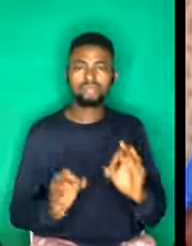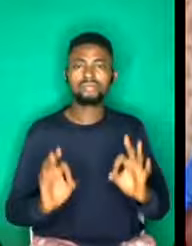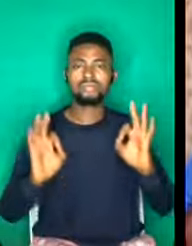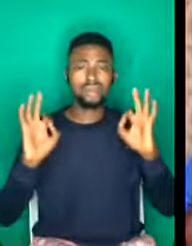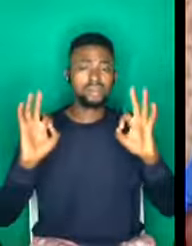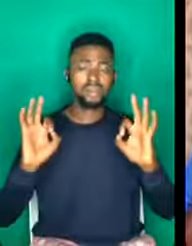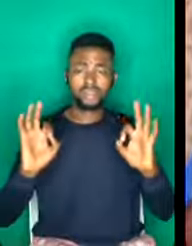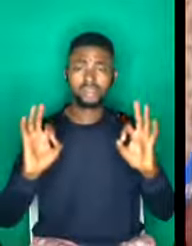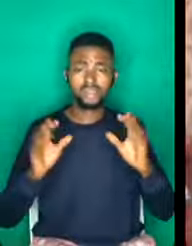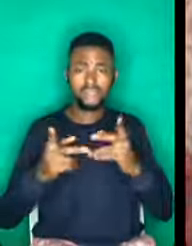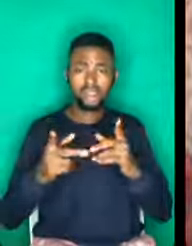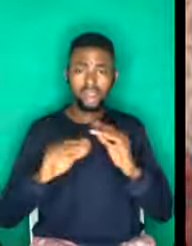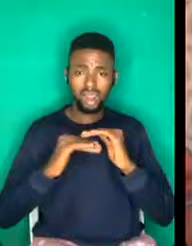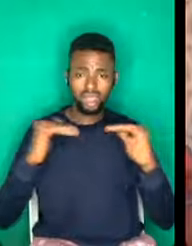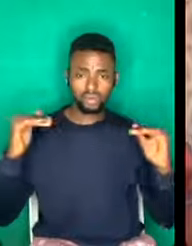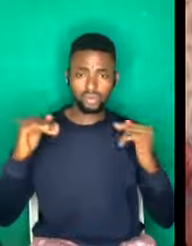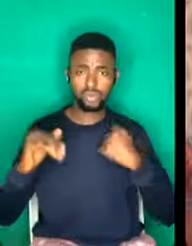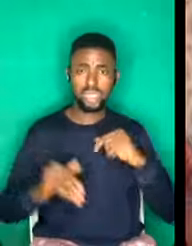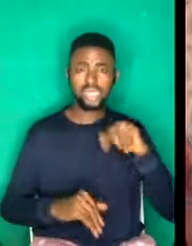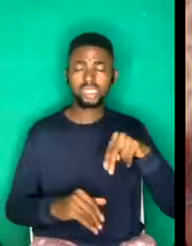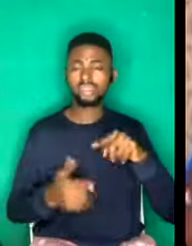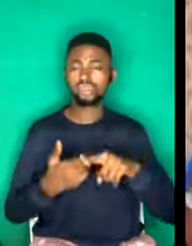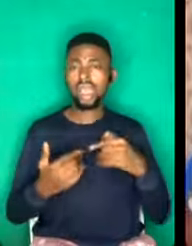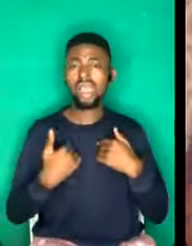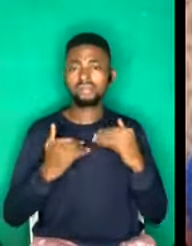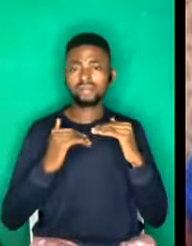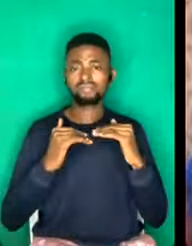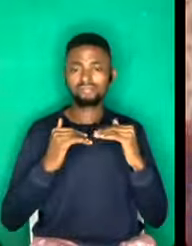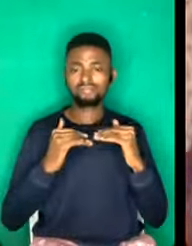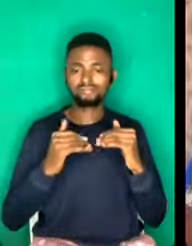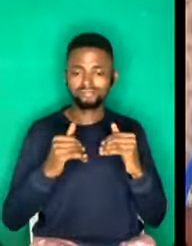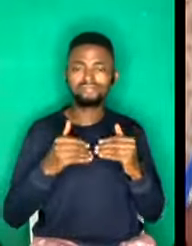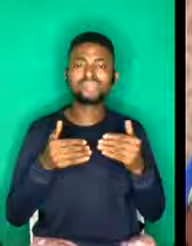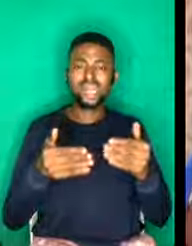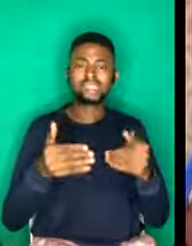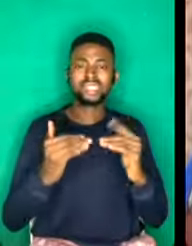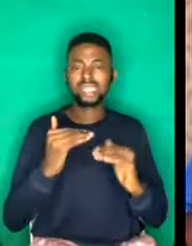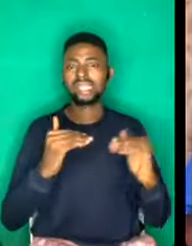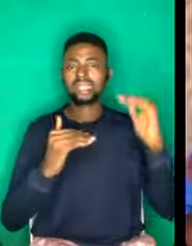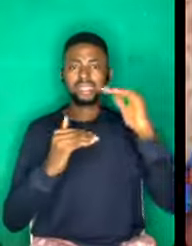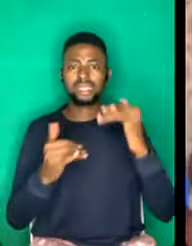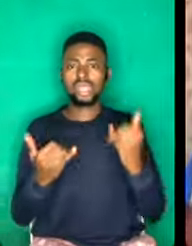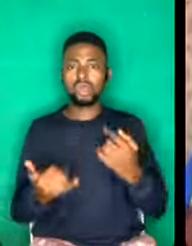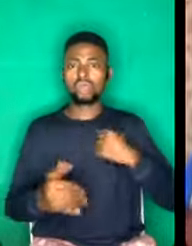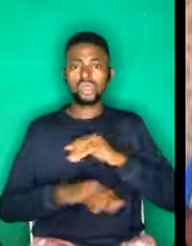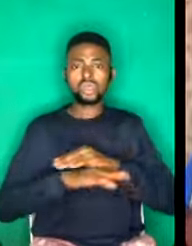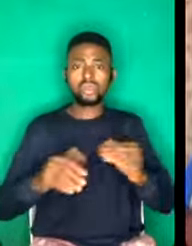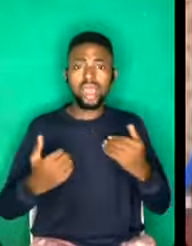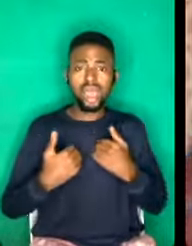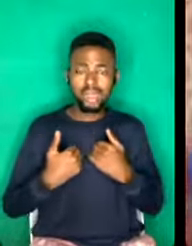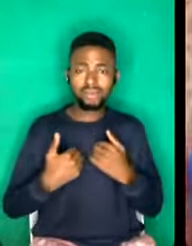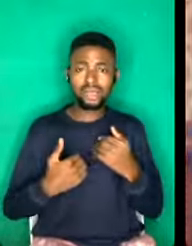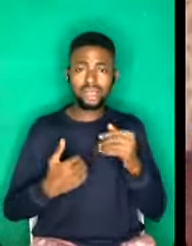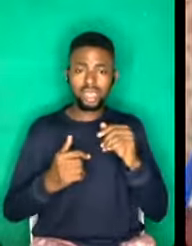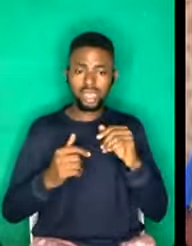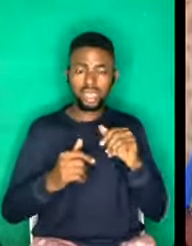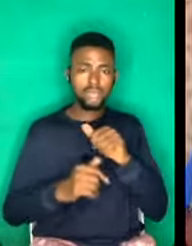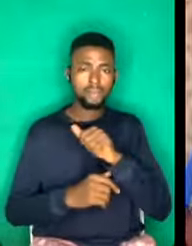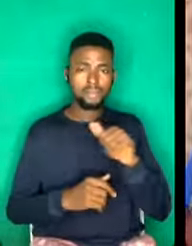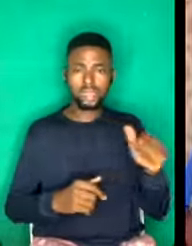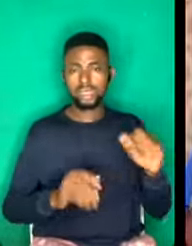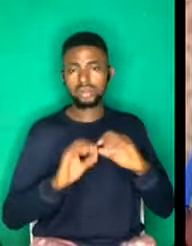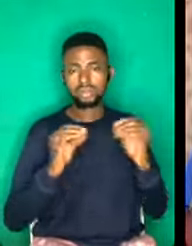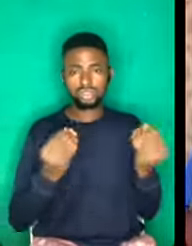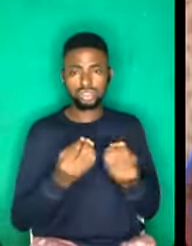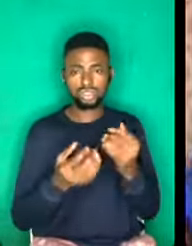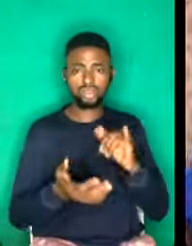this level. Presently, we do not have a body that certifies sign language interpreter. Presently, we do